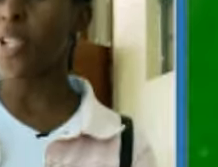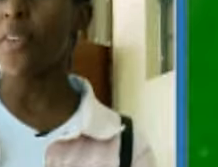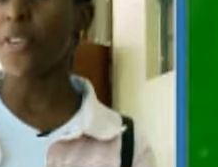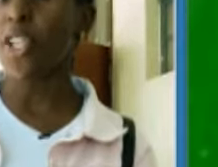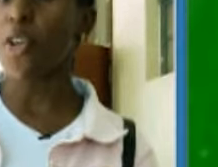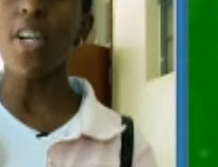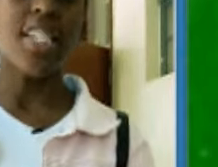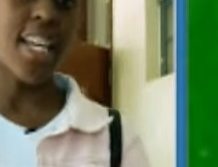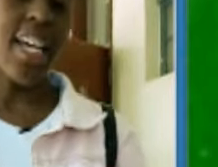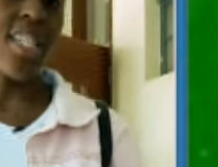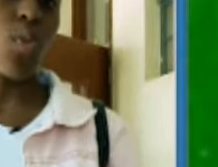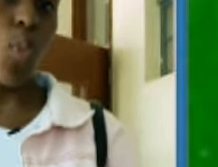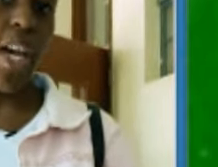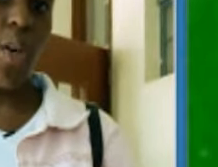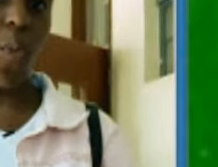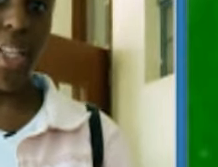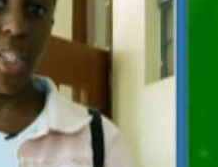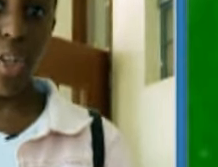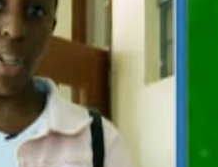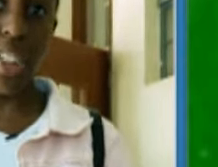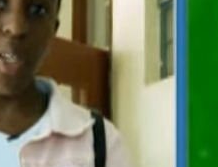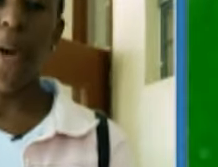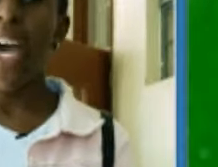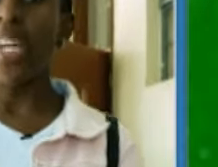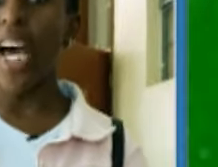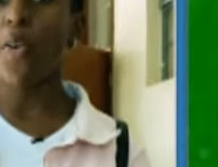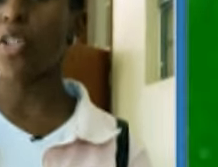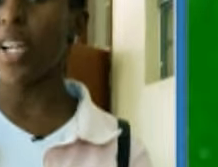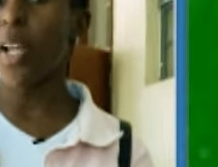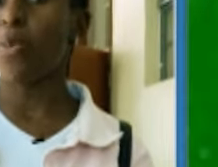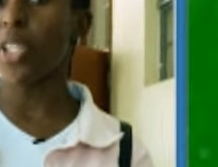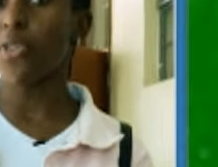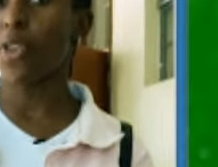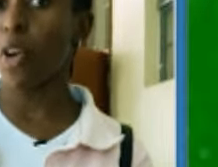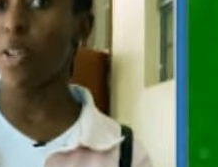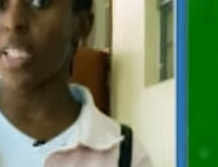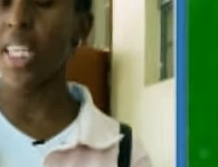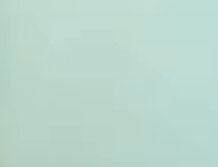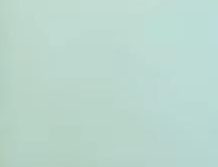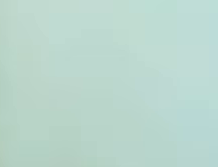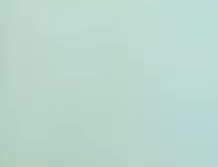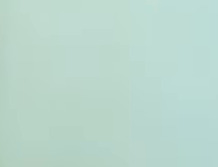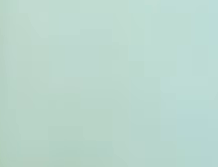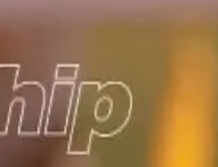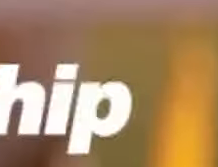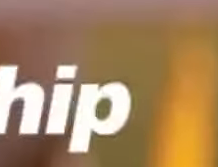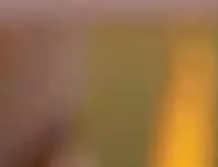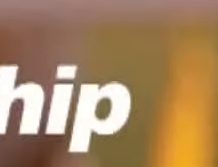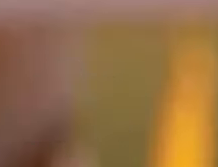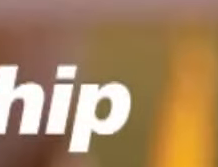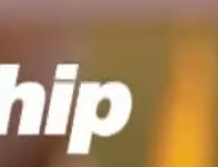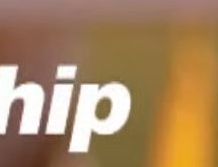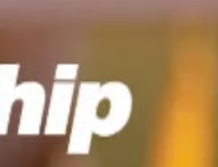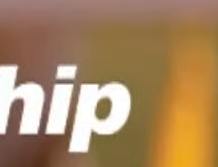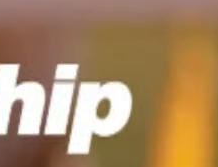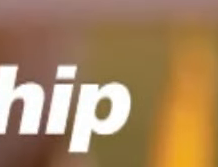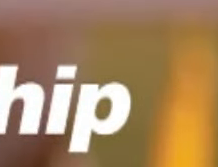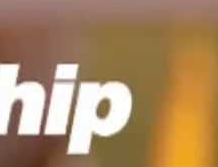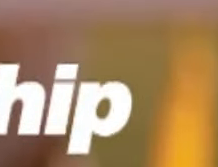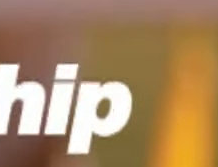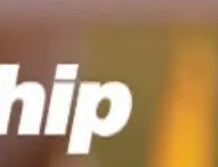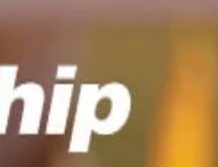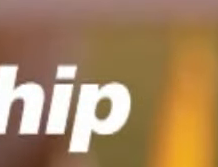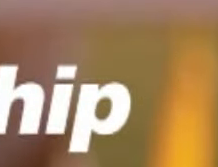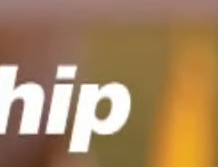is to post a video telling us why you want this scholarship and how it will help you achieve your goals. Don't forget to use the hashtag Nation